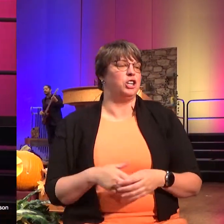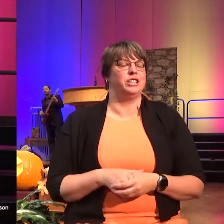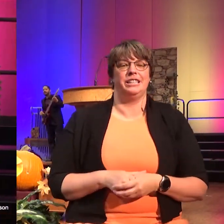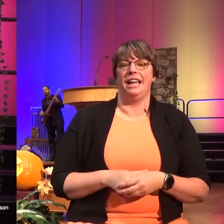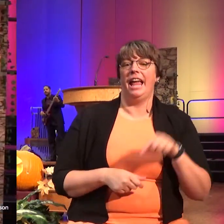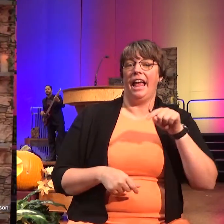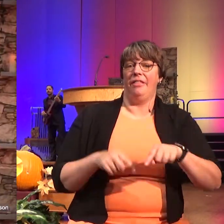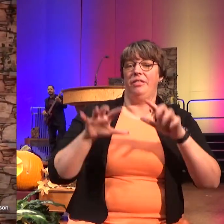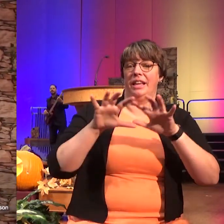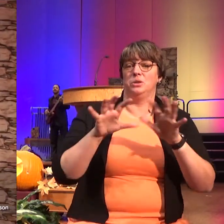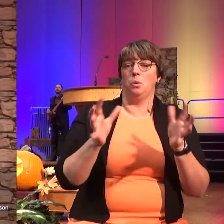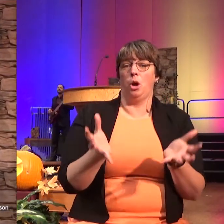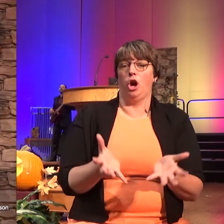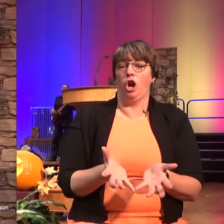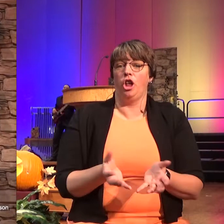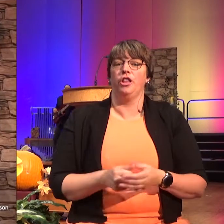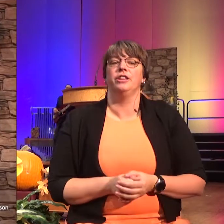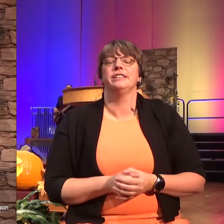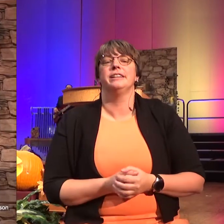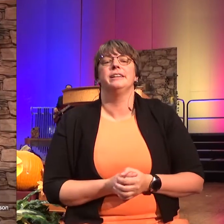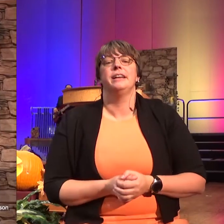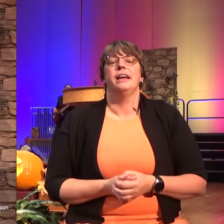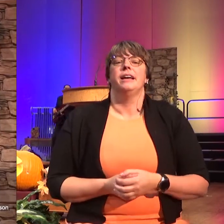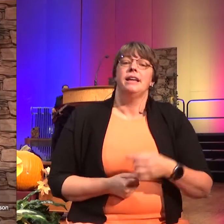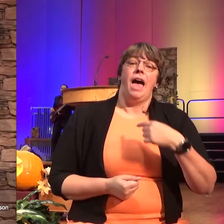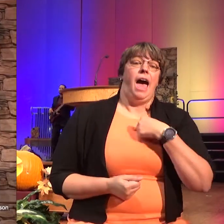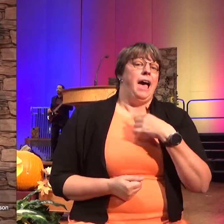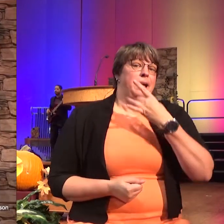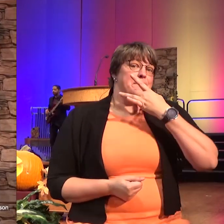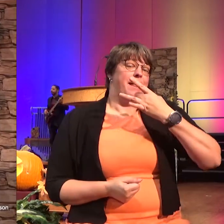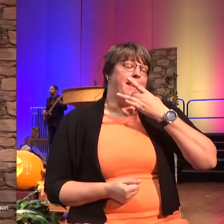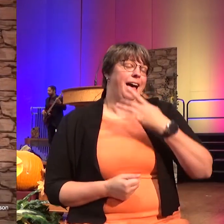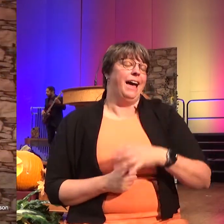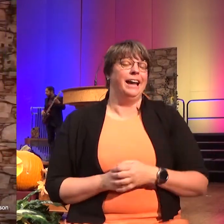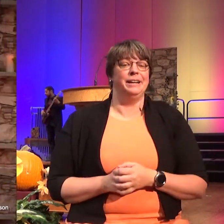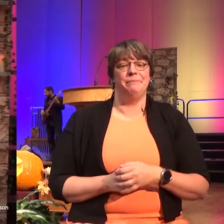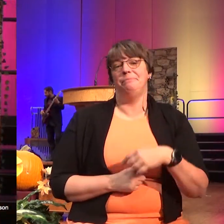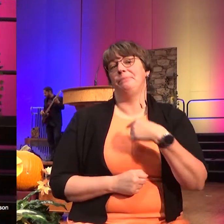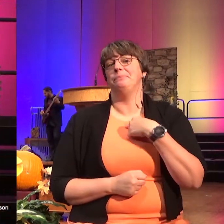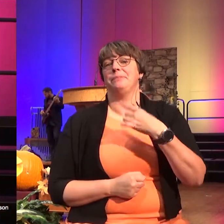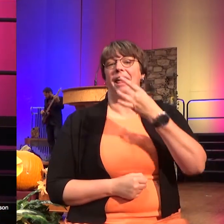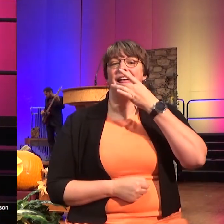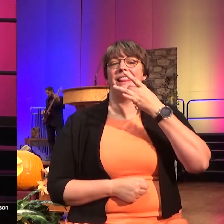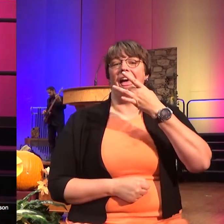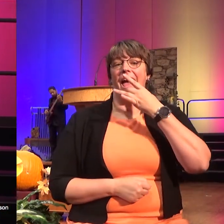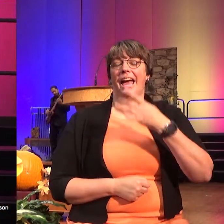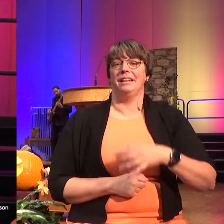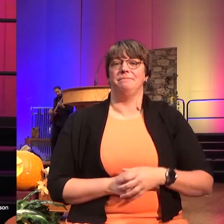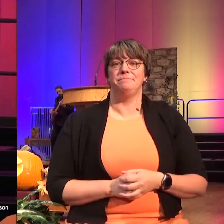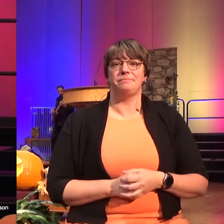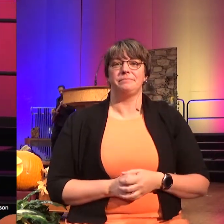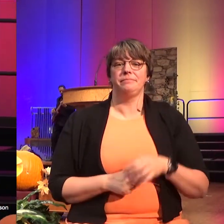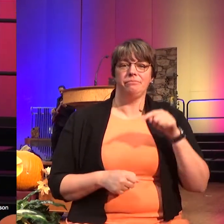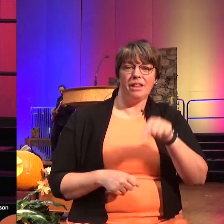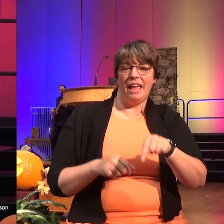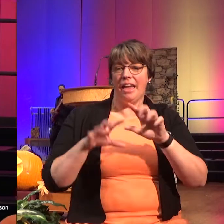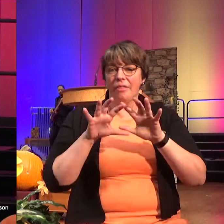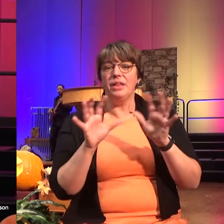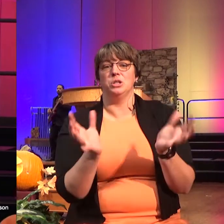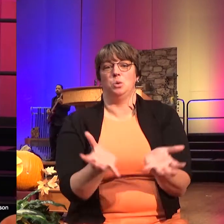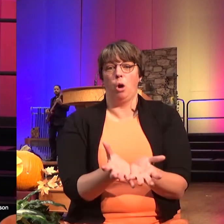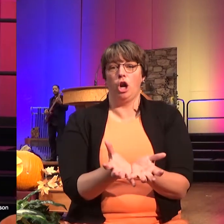In this world, I am light. I am light. In this